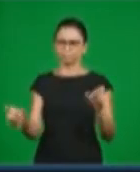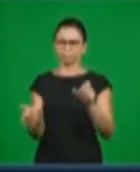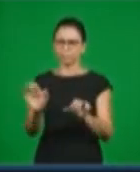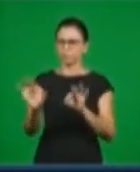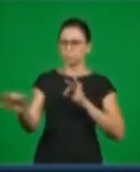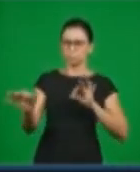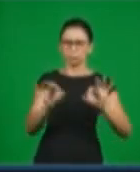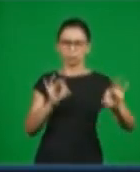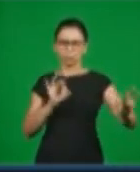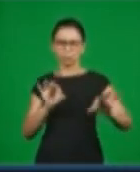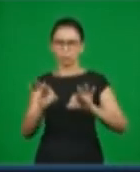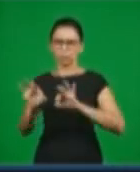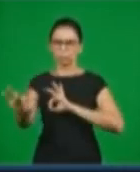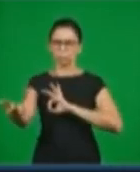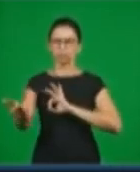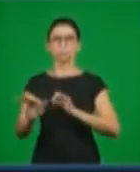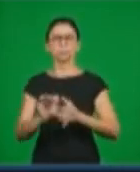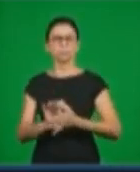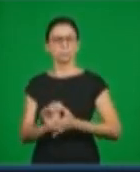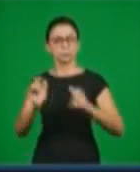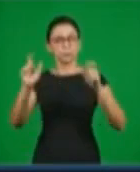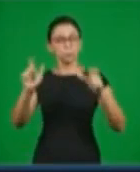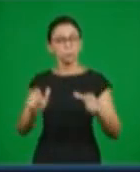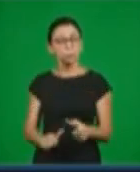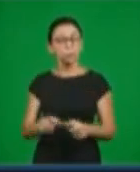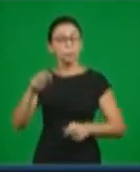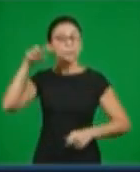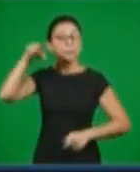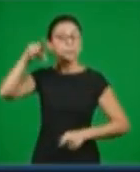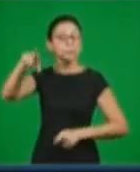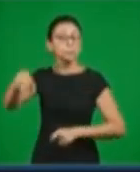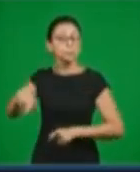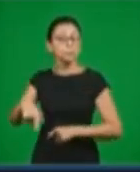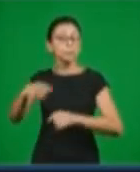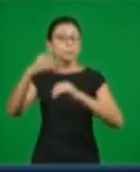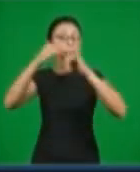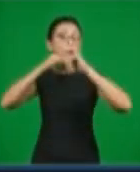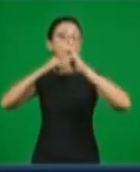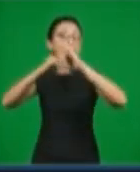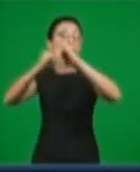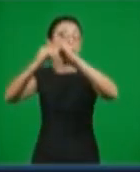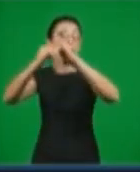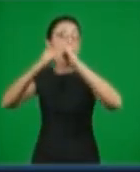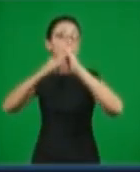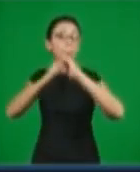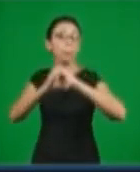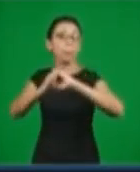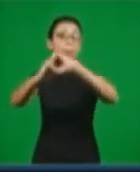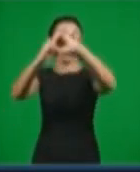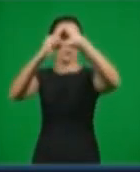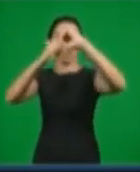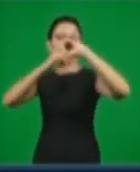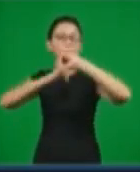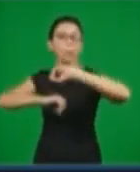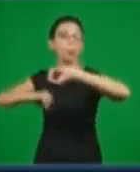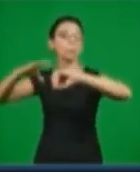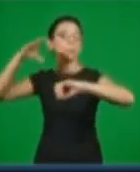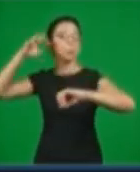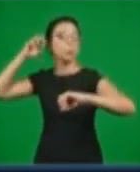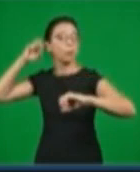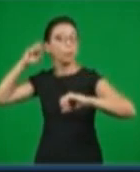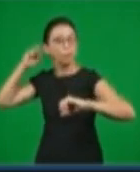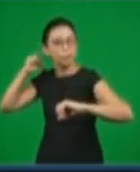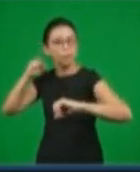Verse 20. Whenever you hear the sound of the trumpet, rally to us there.